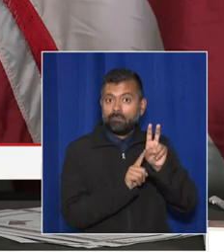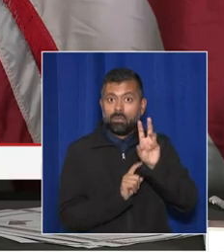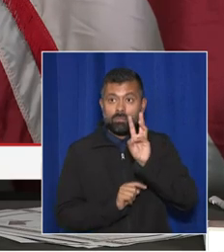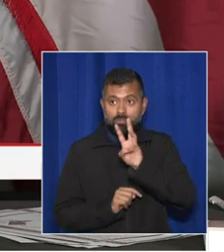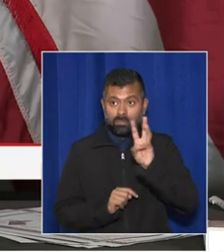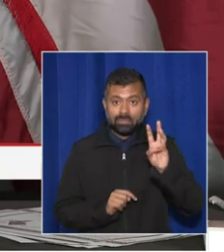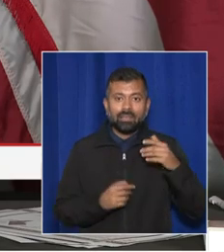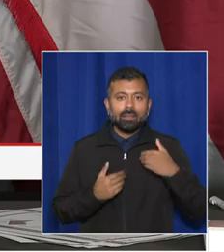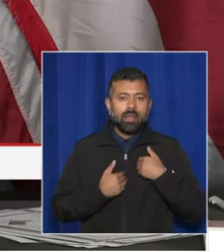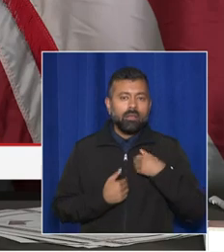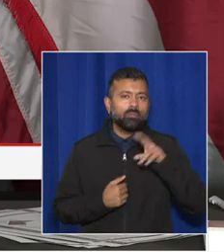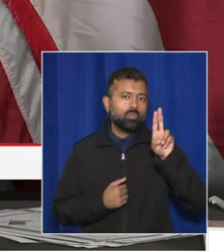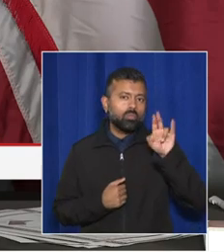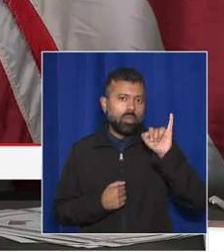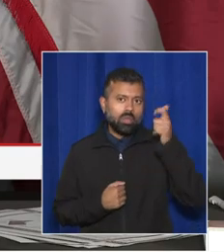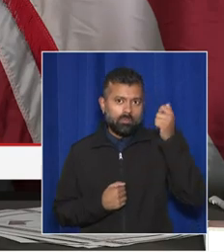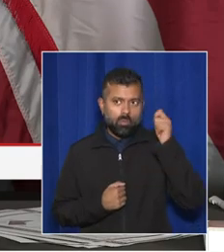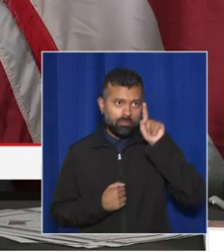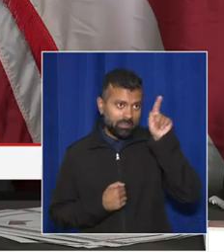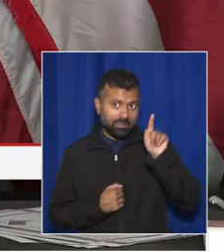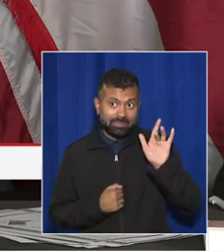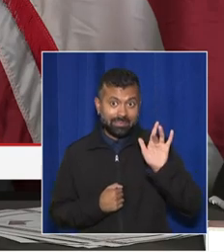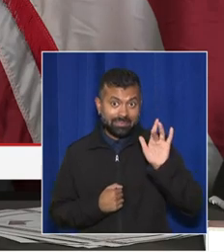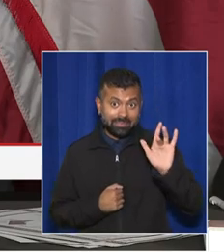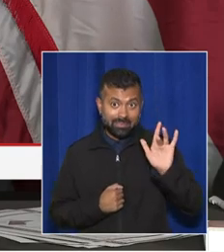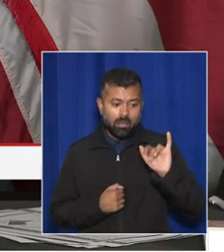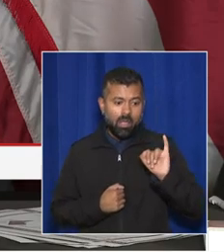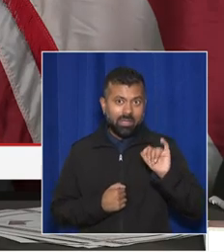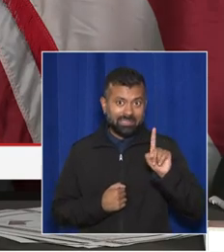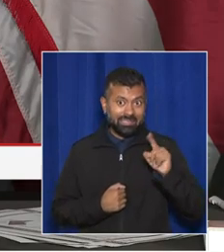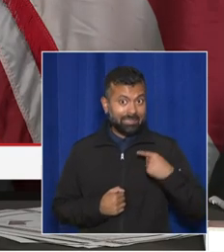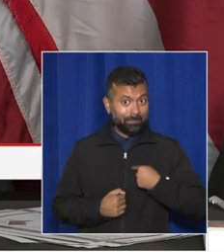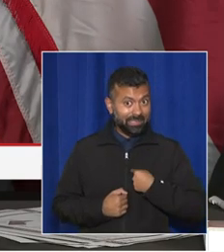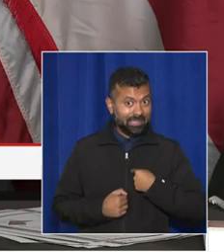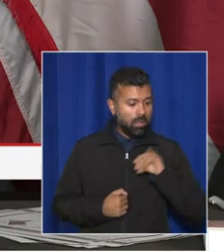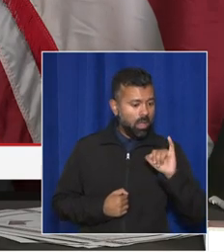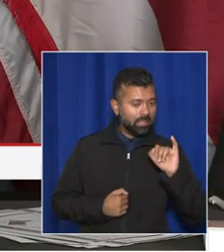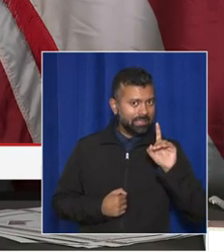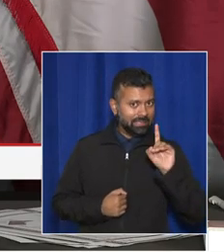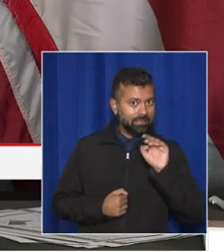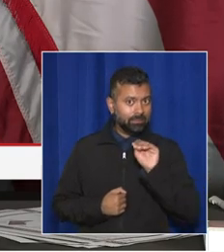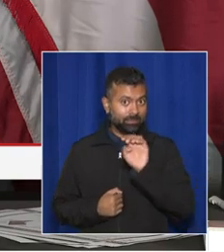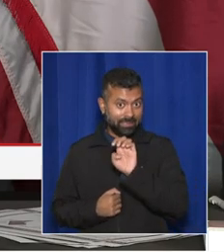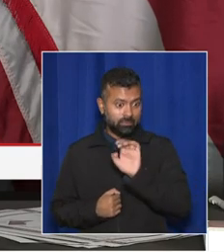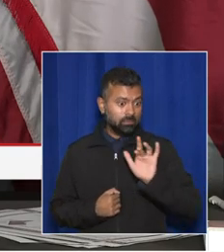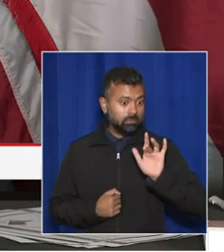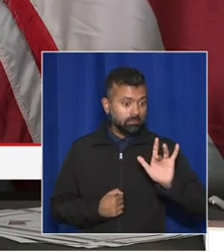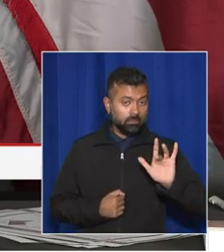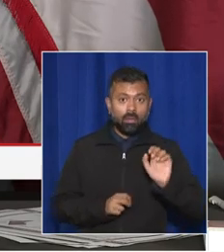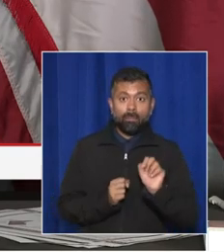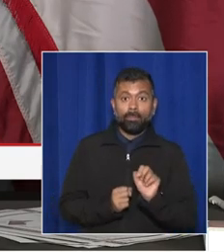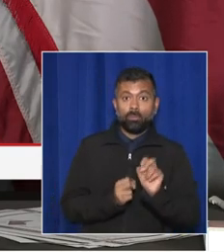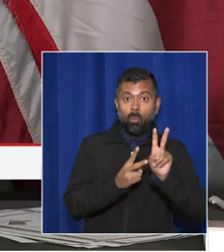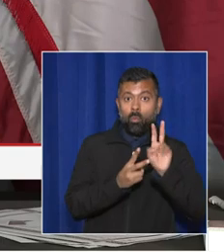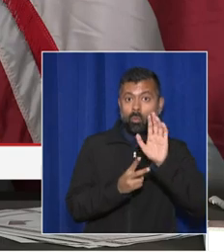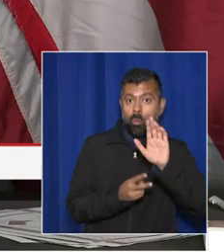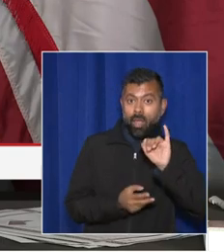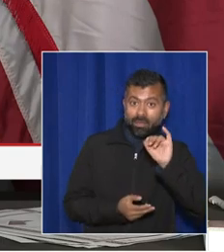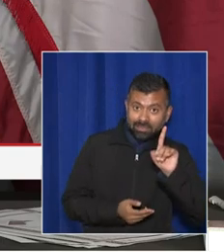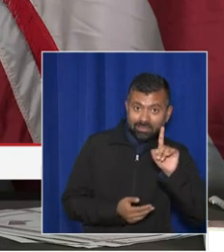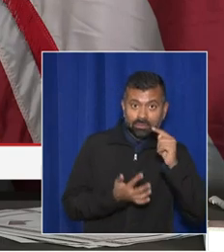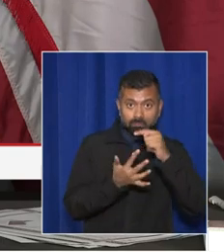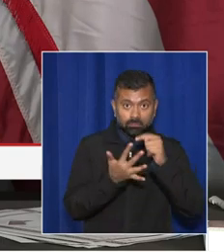But what the system allows us to do is to A, give you an update in real time of where you're at in your claim